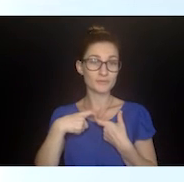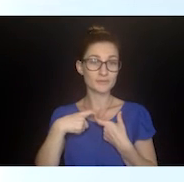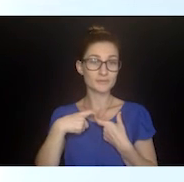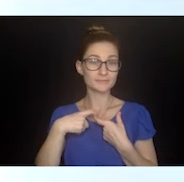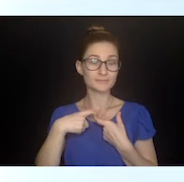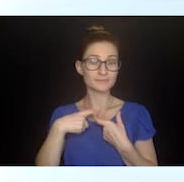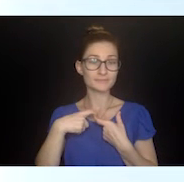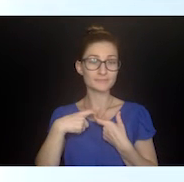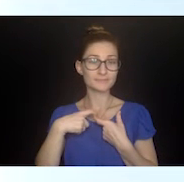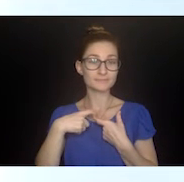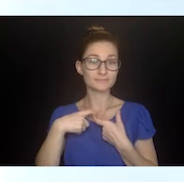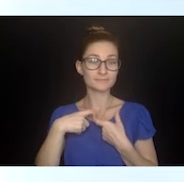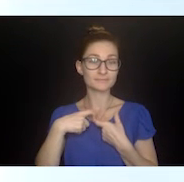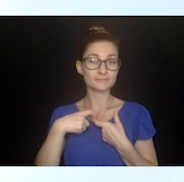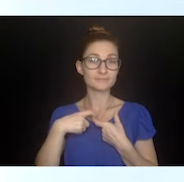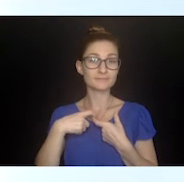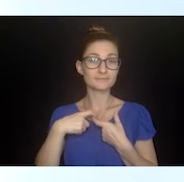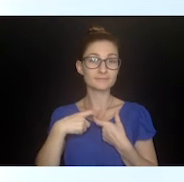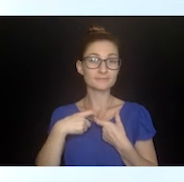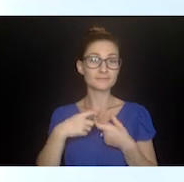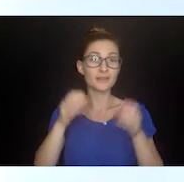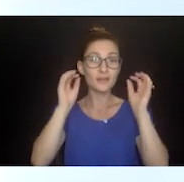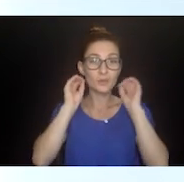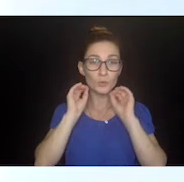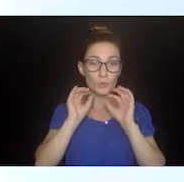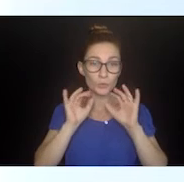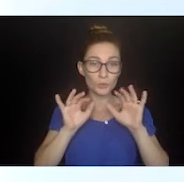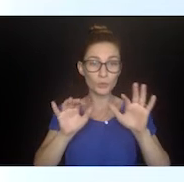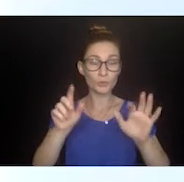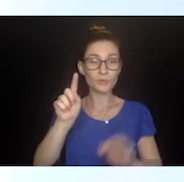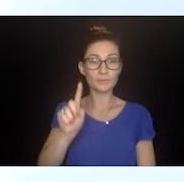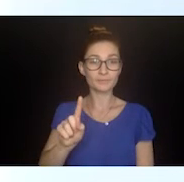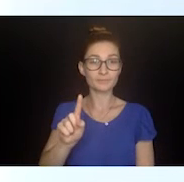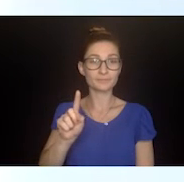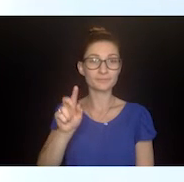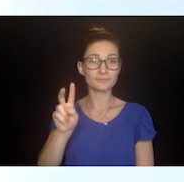slight pause at the top, and out to 6.